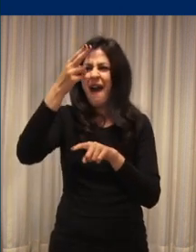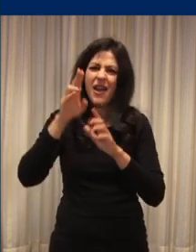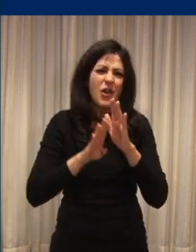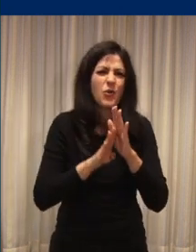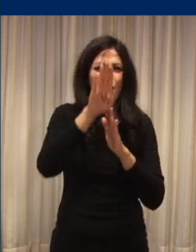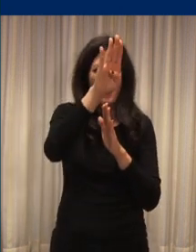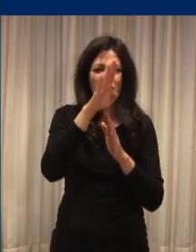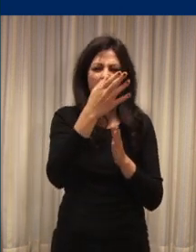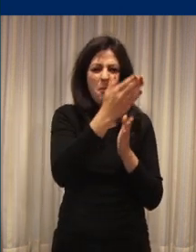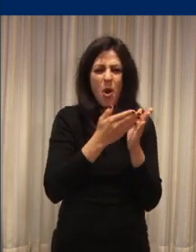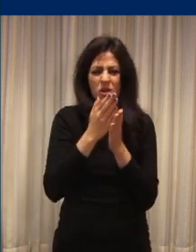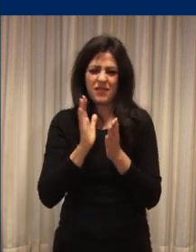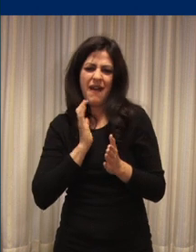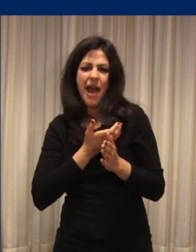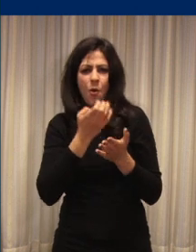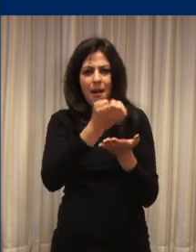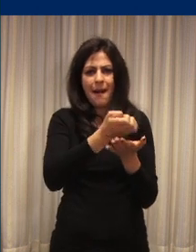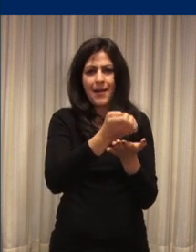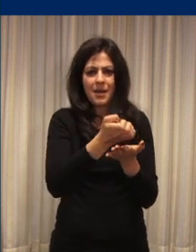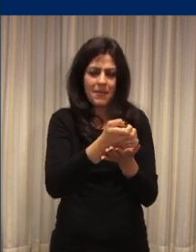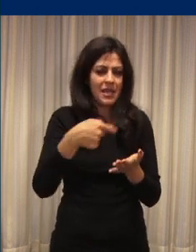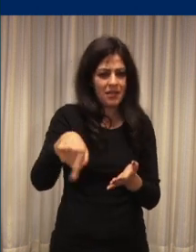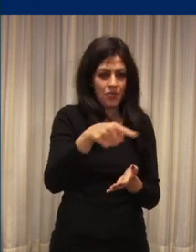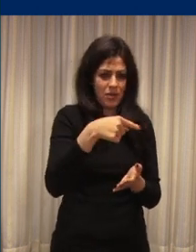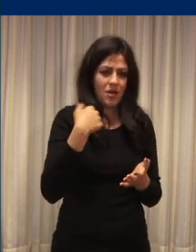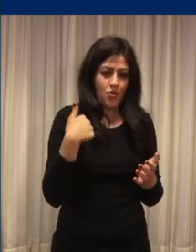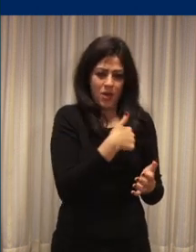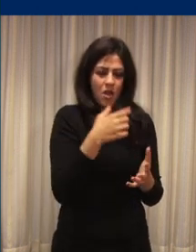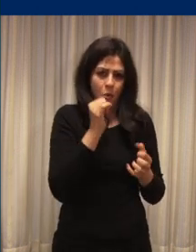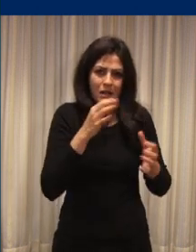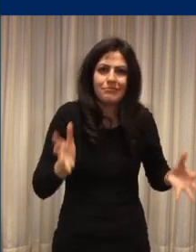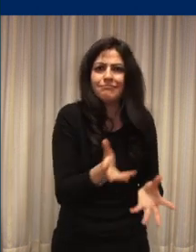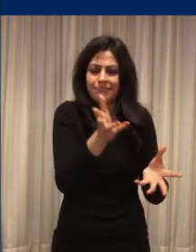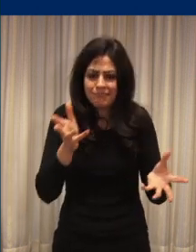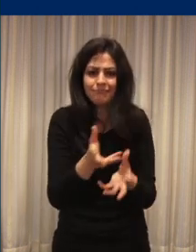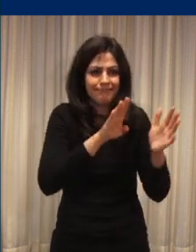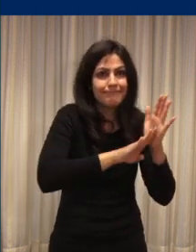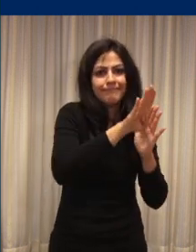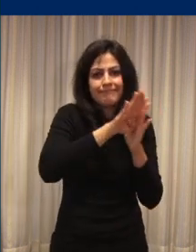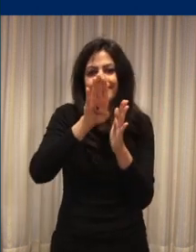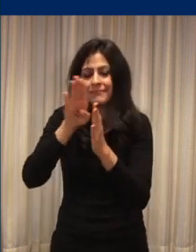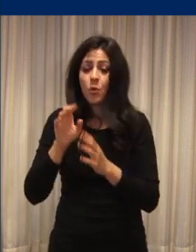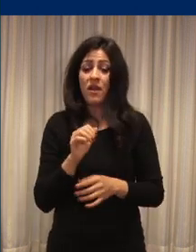parts of our economy, sectors of our economy that we want to invest in, that we want to have